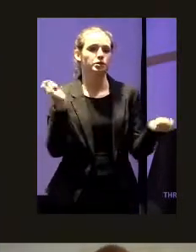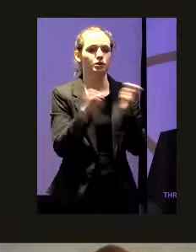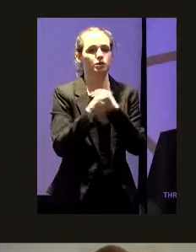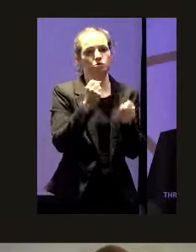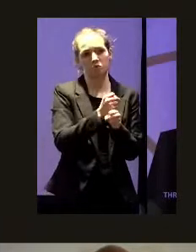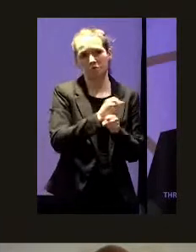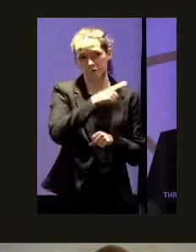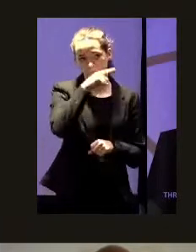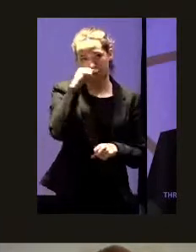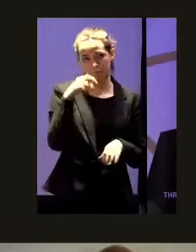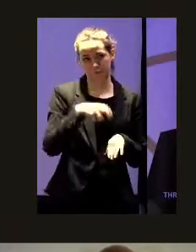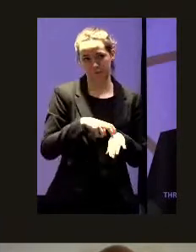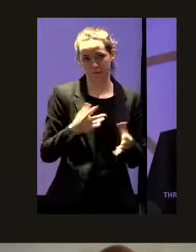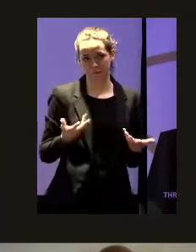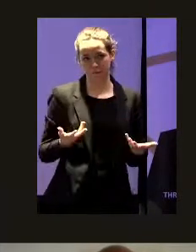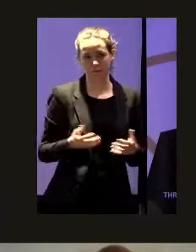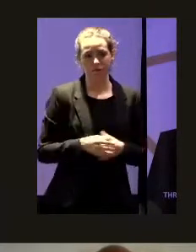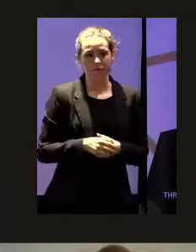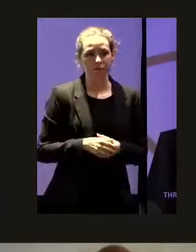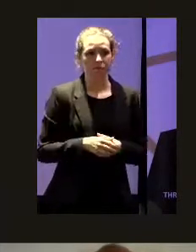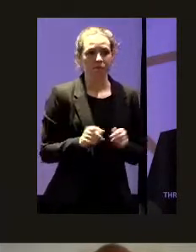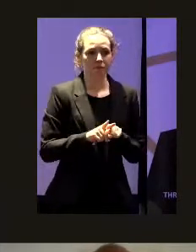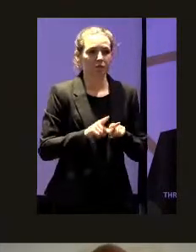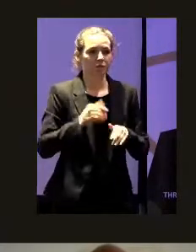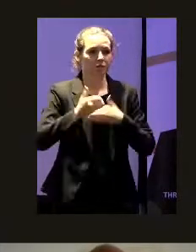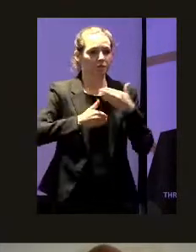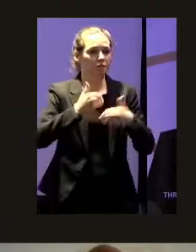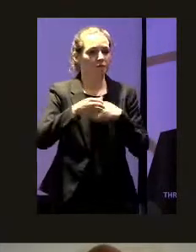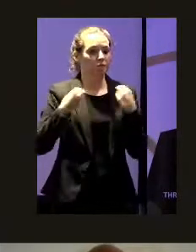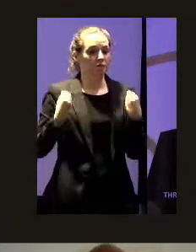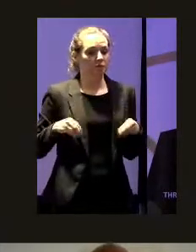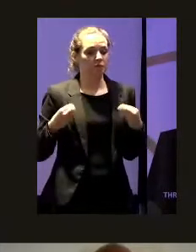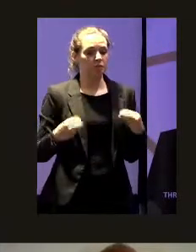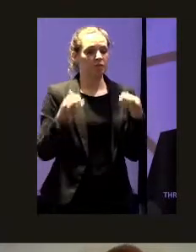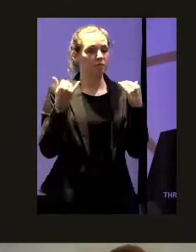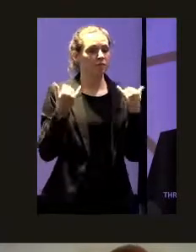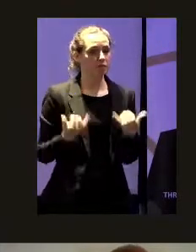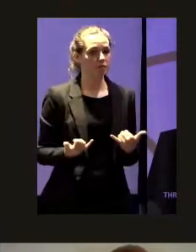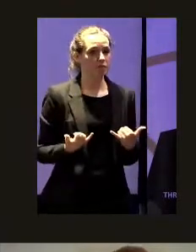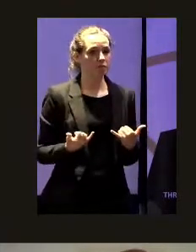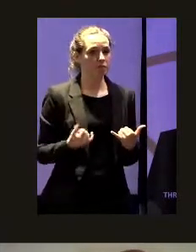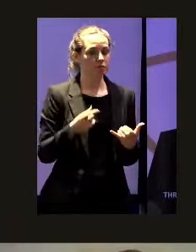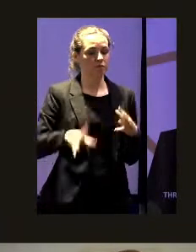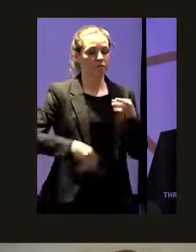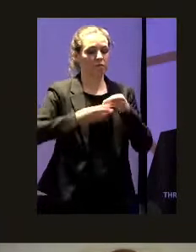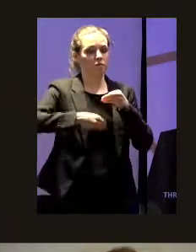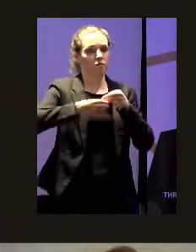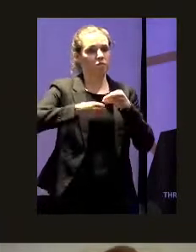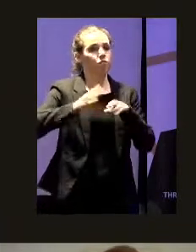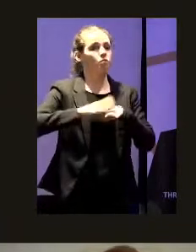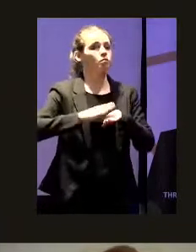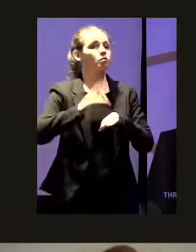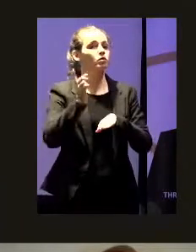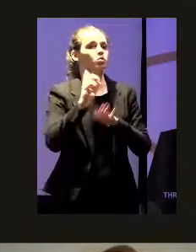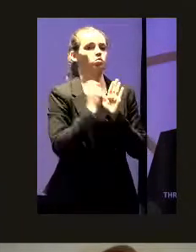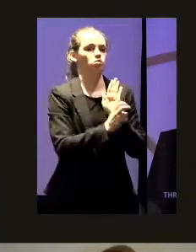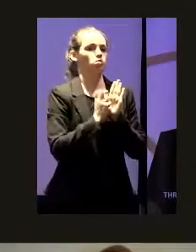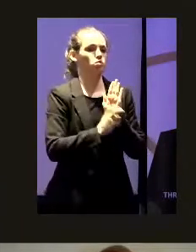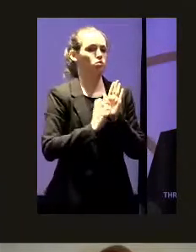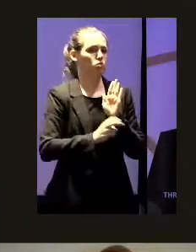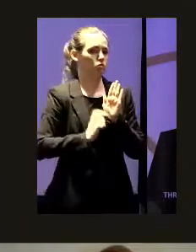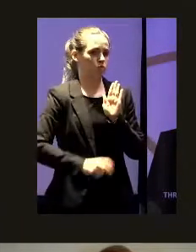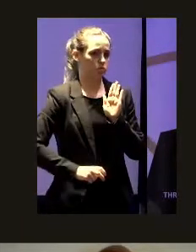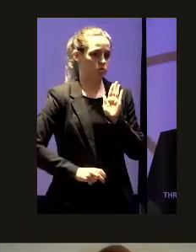names. We are also in the process of putting in regulations, particularly regulations that would